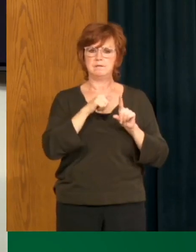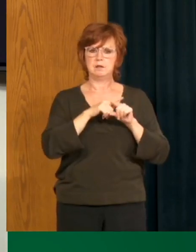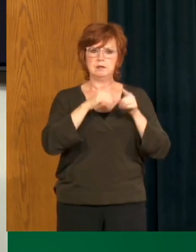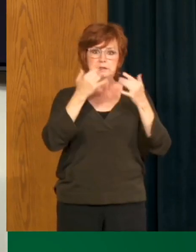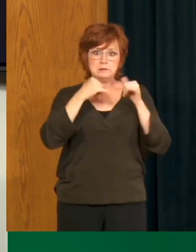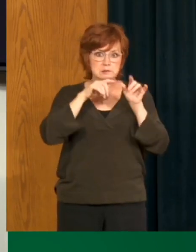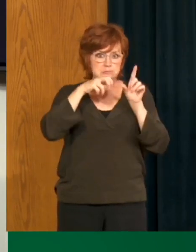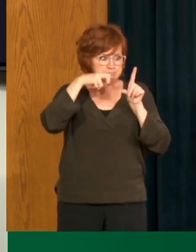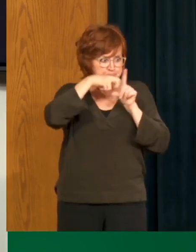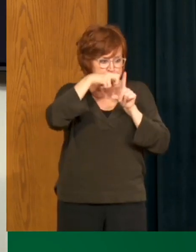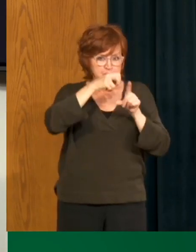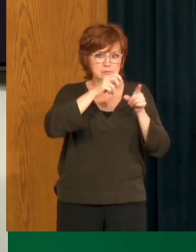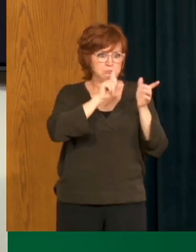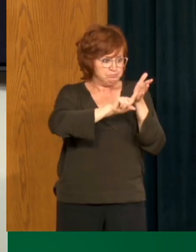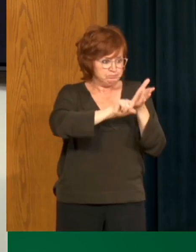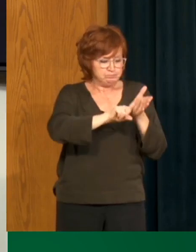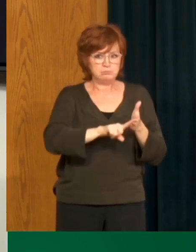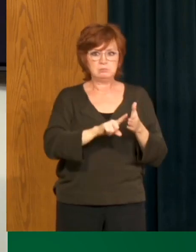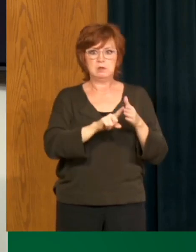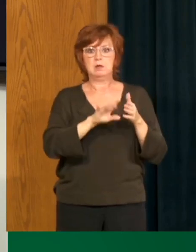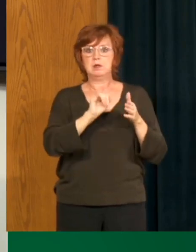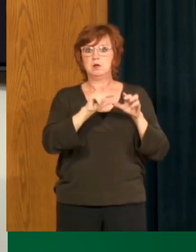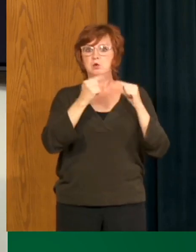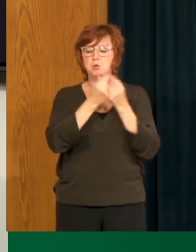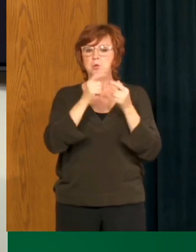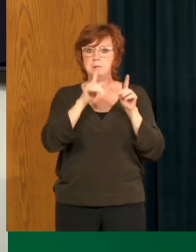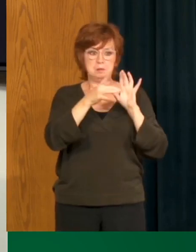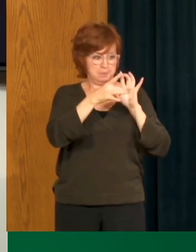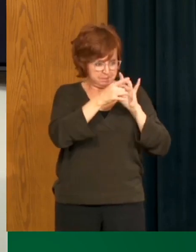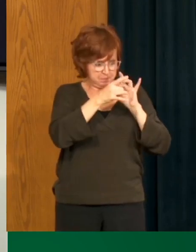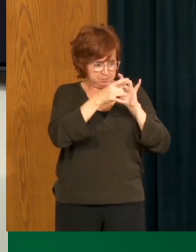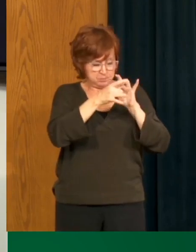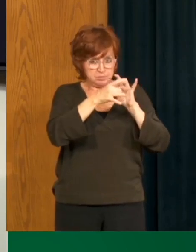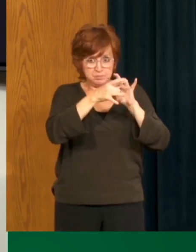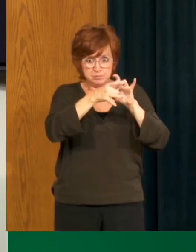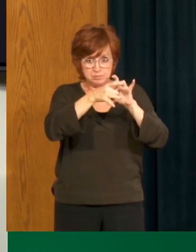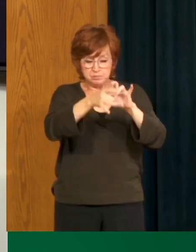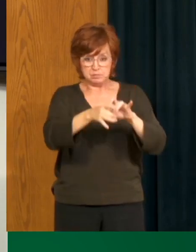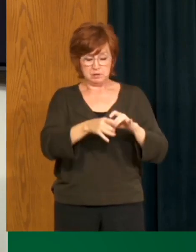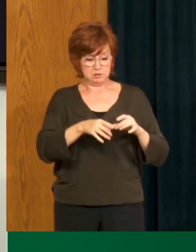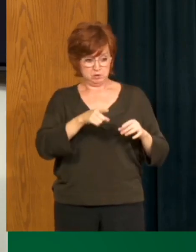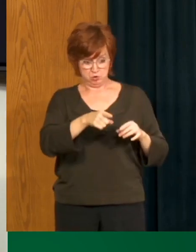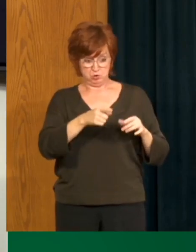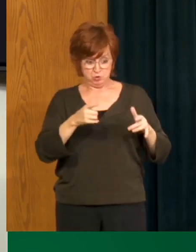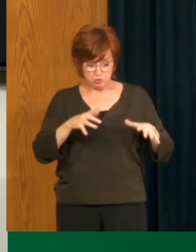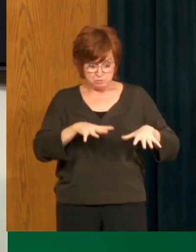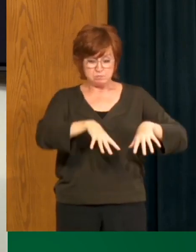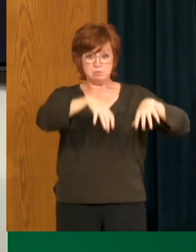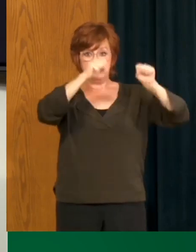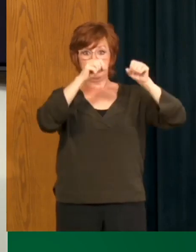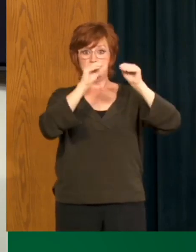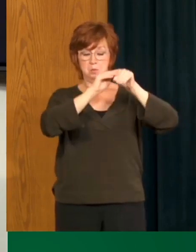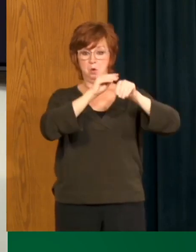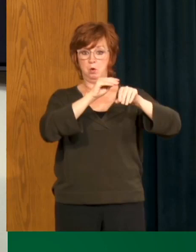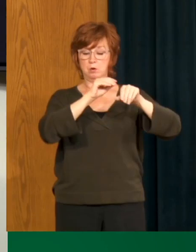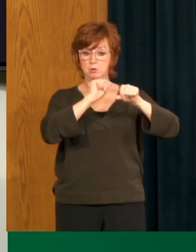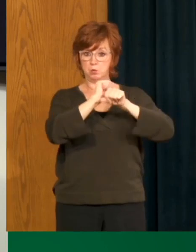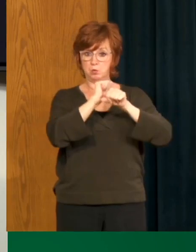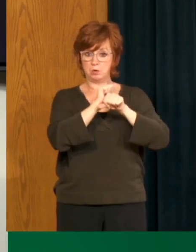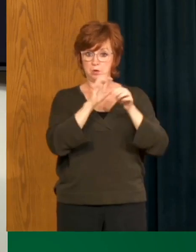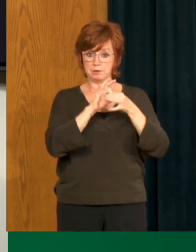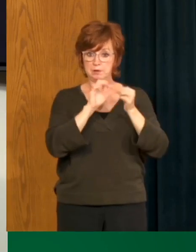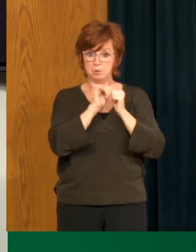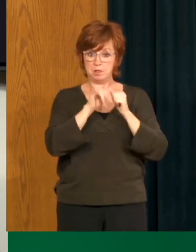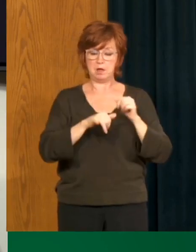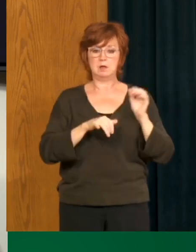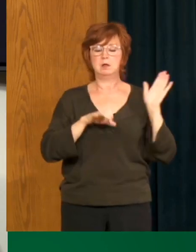any additional measures that are being taken to track how it's spreading? So there's as we